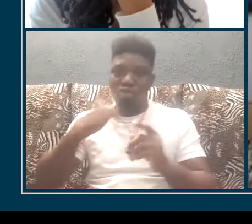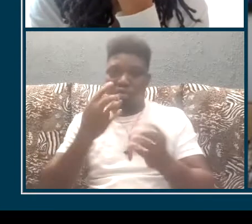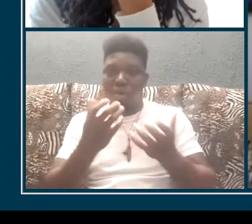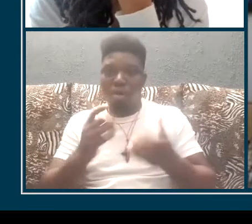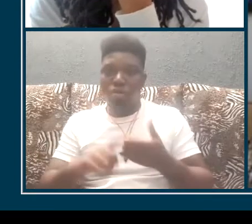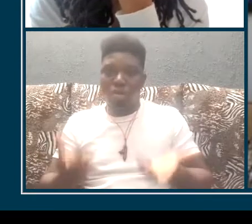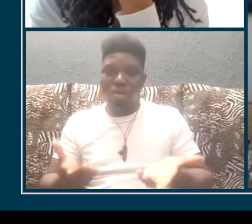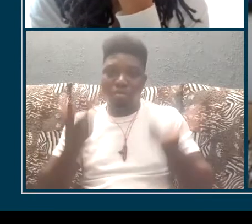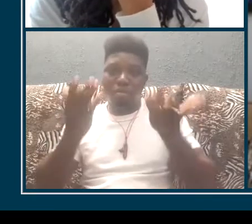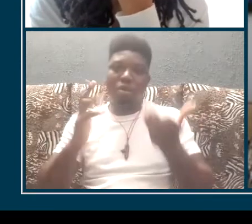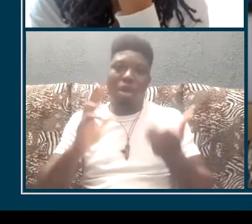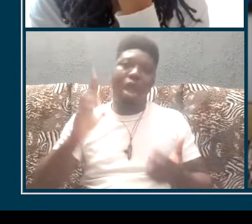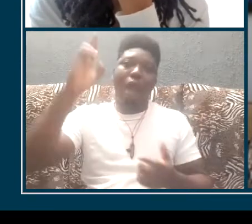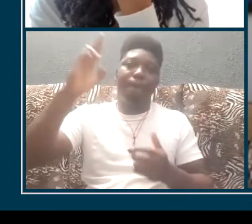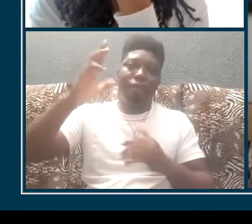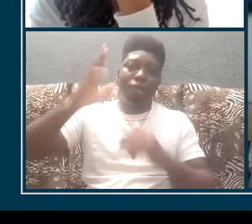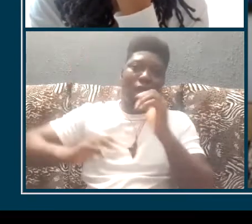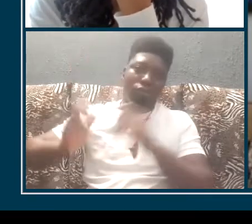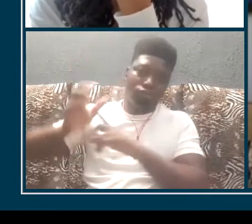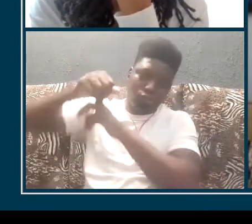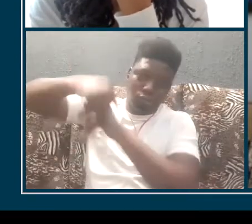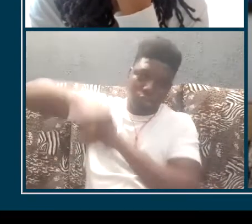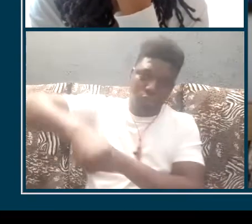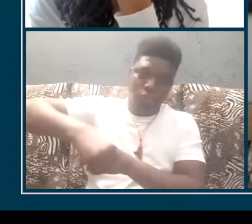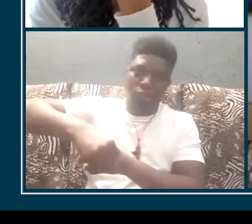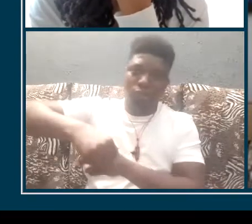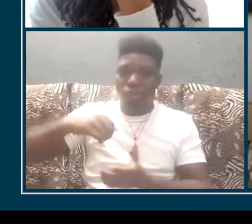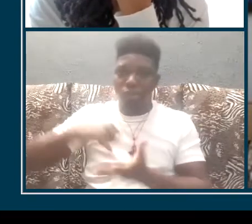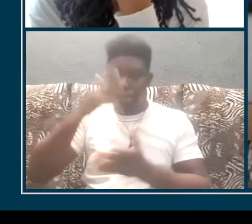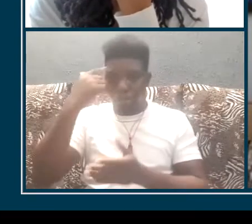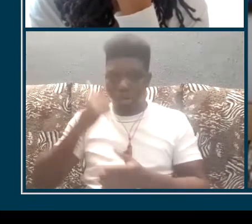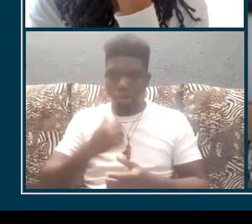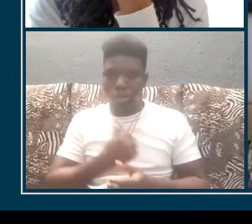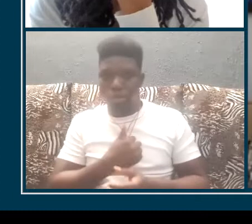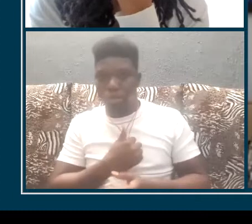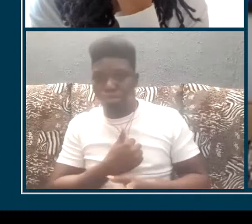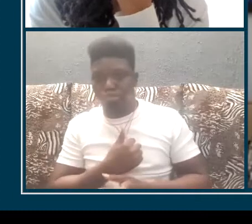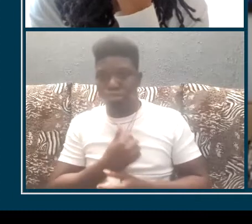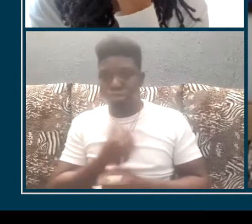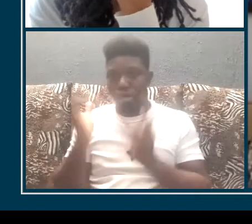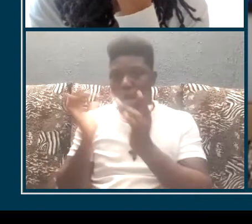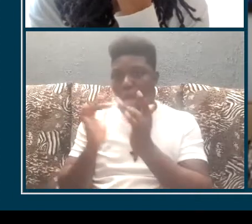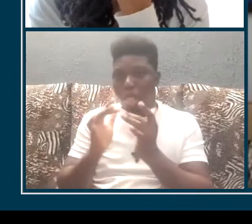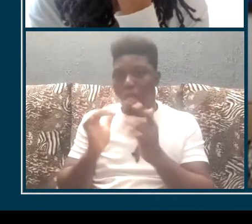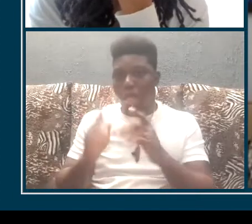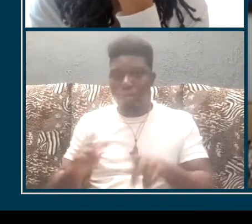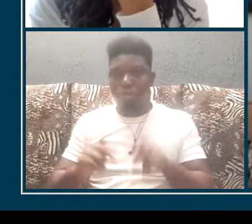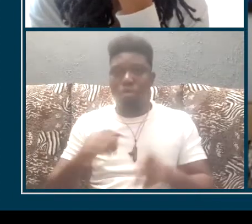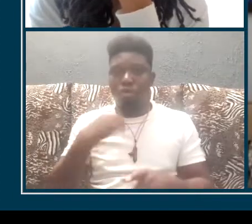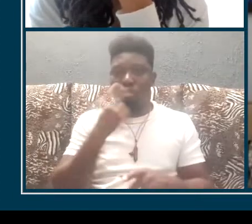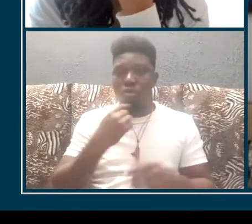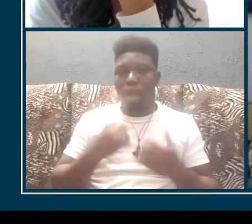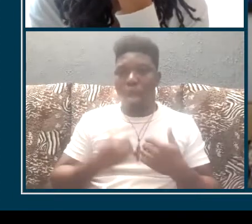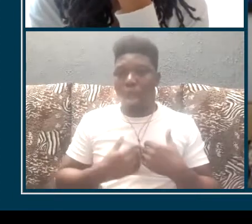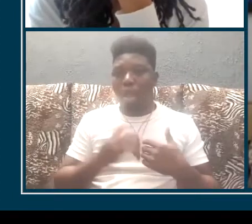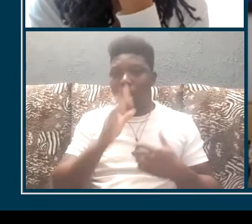be because on the rare occasions when I've come in contact with somebody who hasn't seen the world exactly as I thought they should, I've told them so. I'm not shy